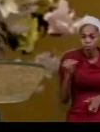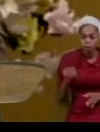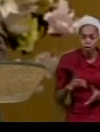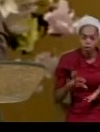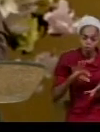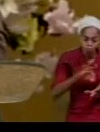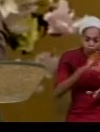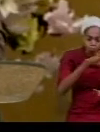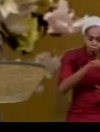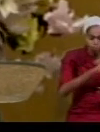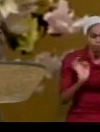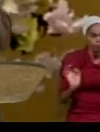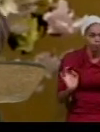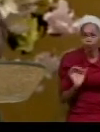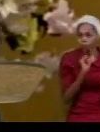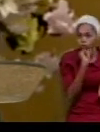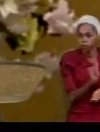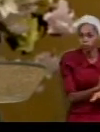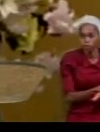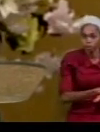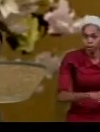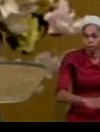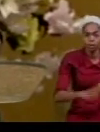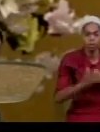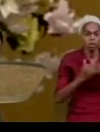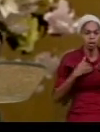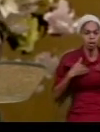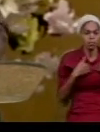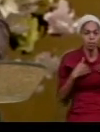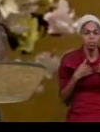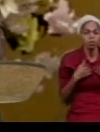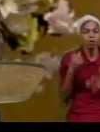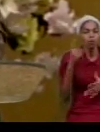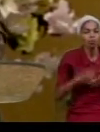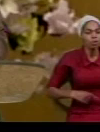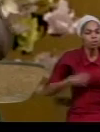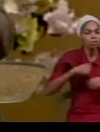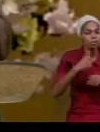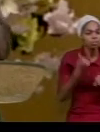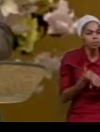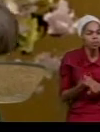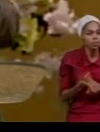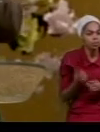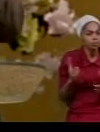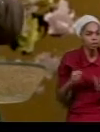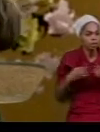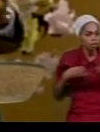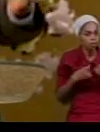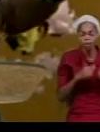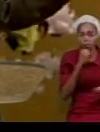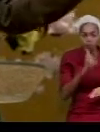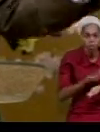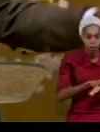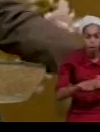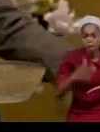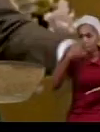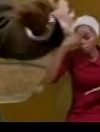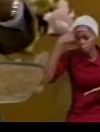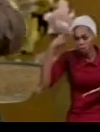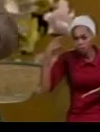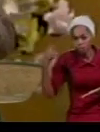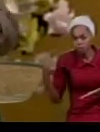birds. What made them unclean? Because they are unclean. Many of them